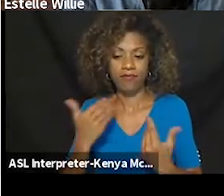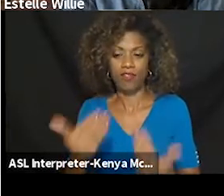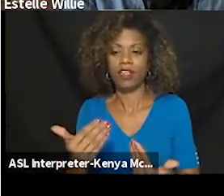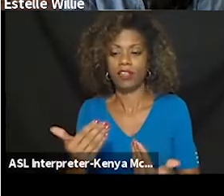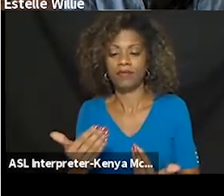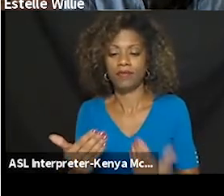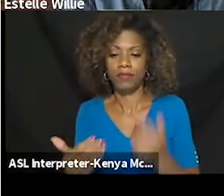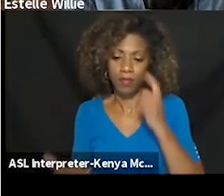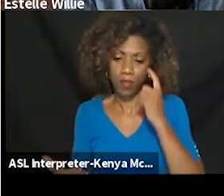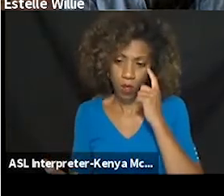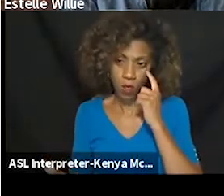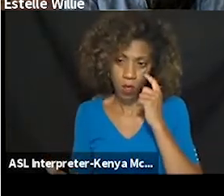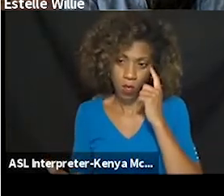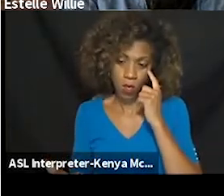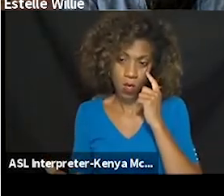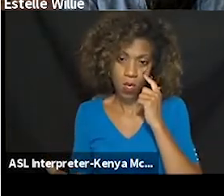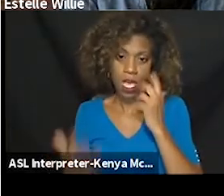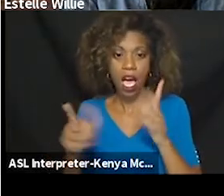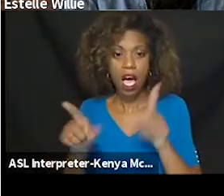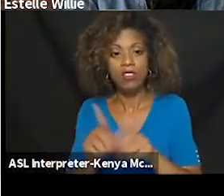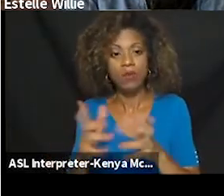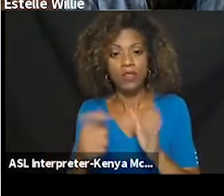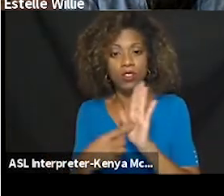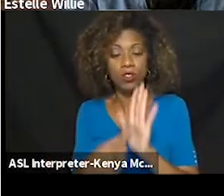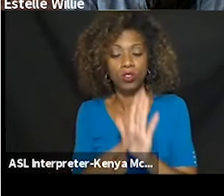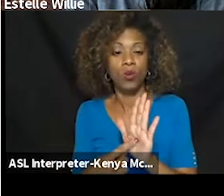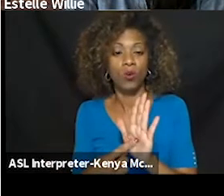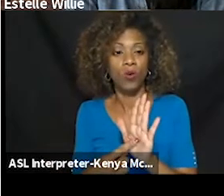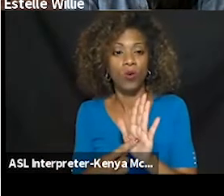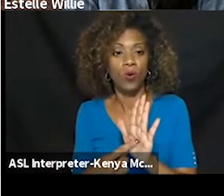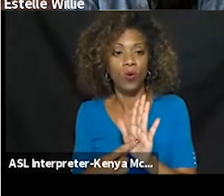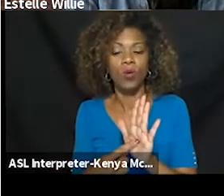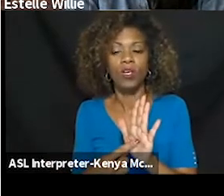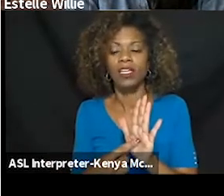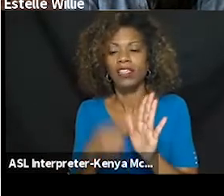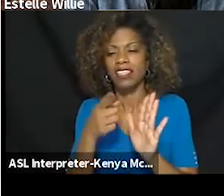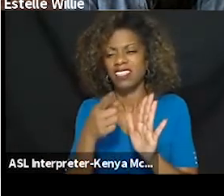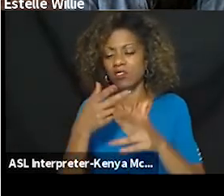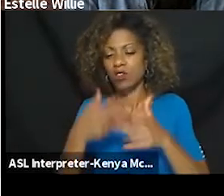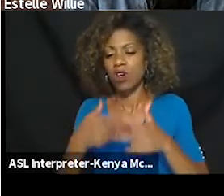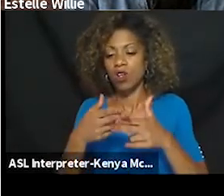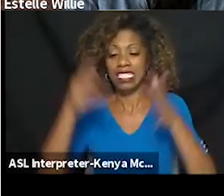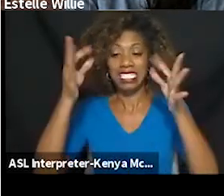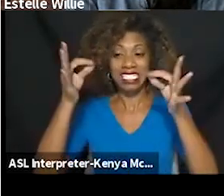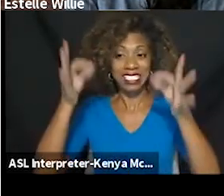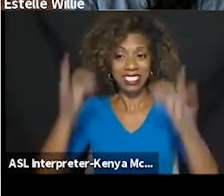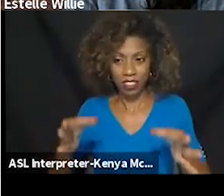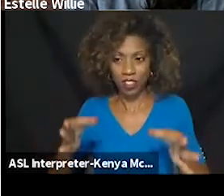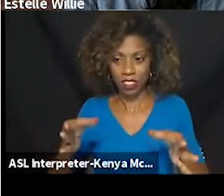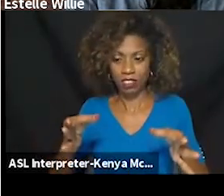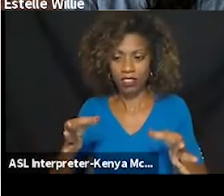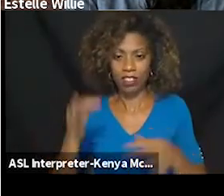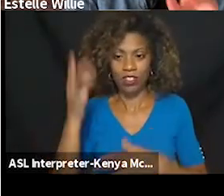to that piece, I wanted to show you all this decision tree that really helped me